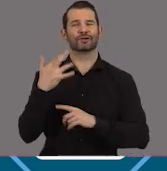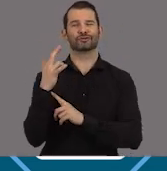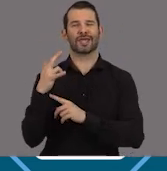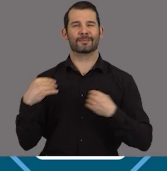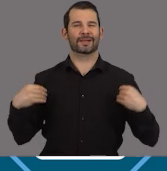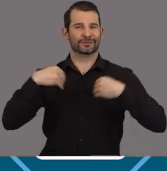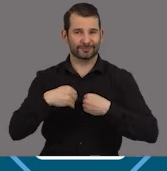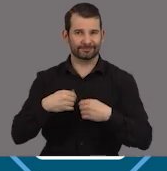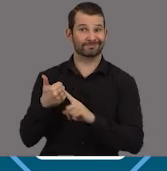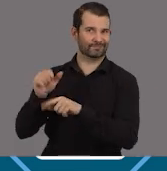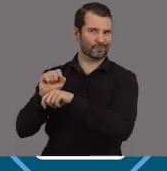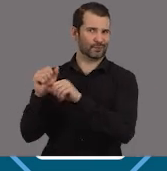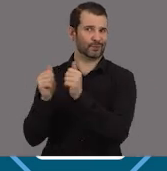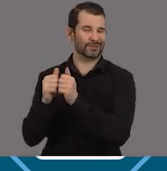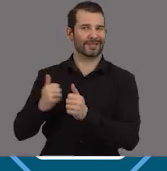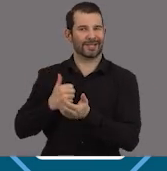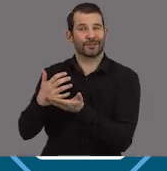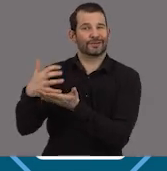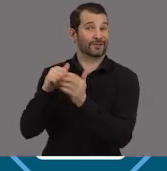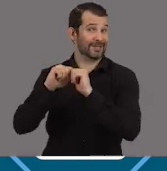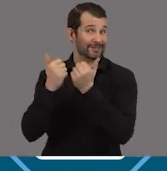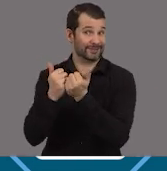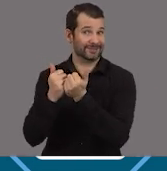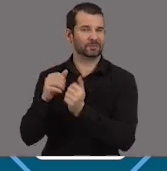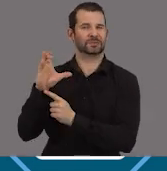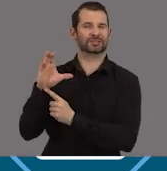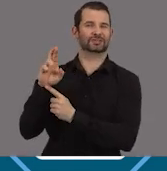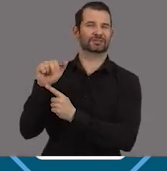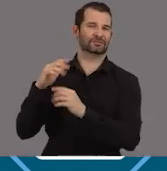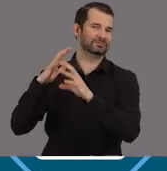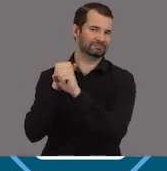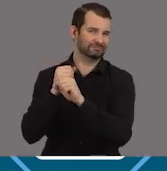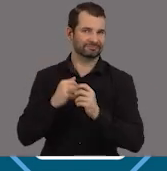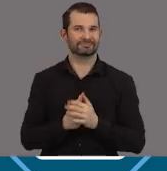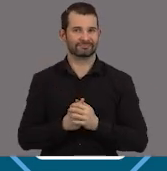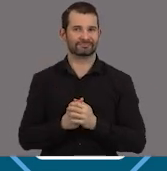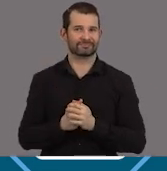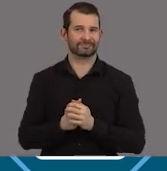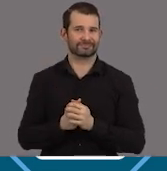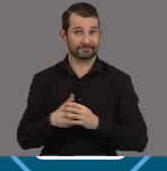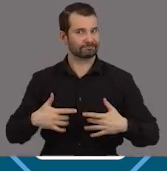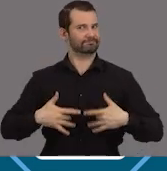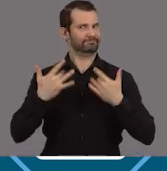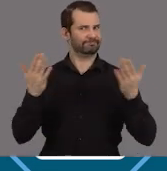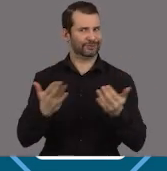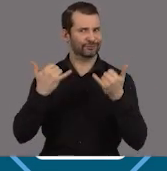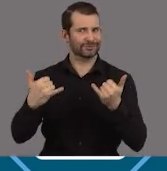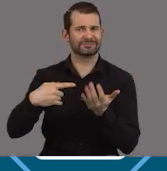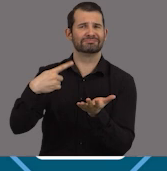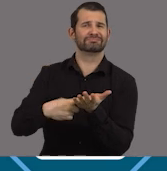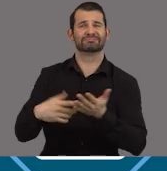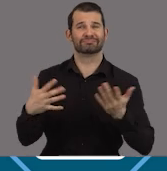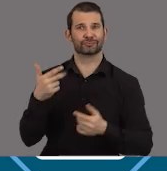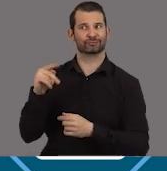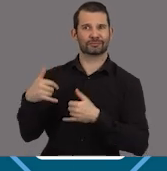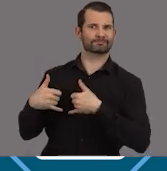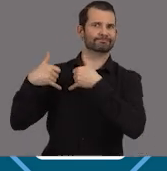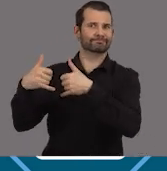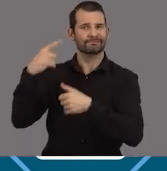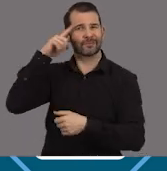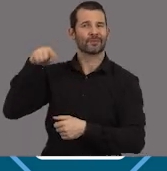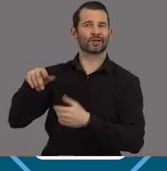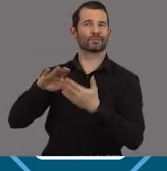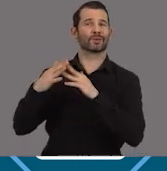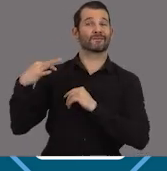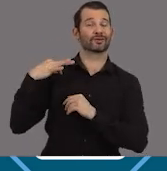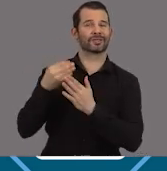I'm wearing a gray blazer. I'm with the Canada Revenue Agency, or CRA for short. I'm very happy to be here today to talk to you about the